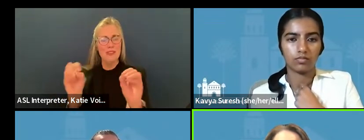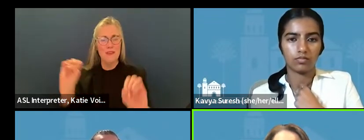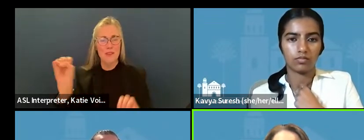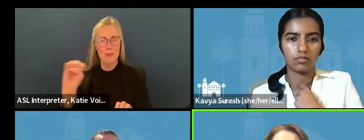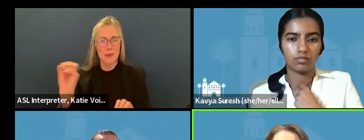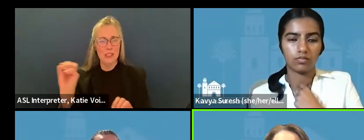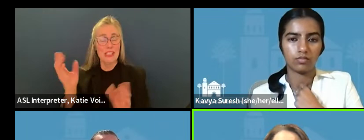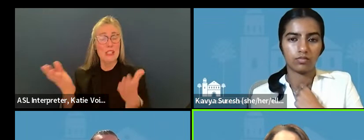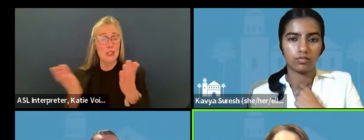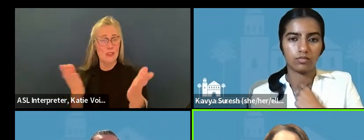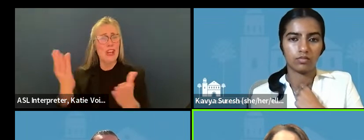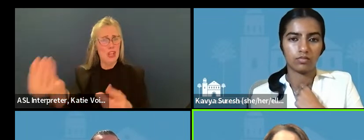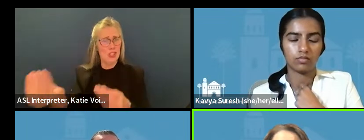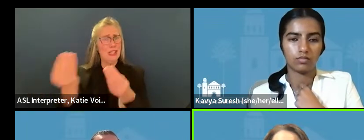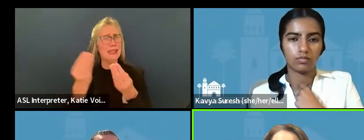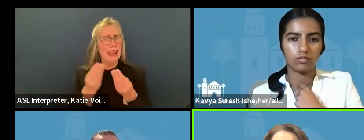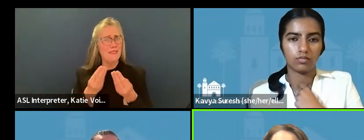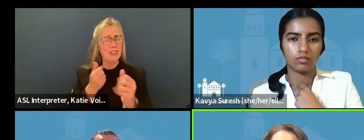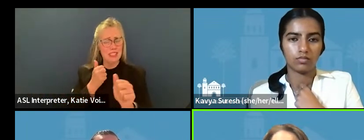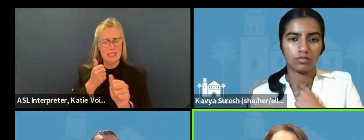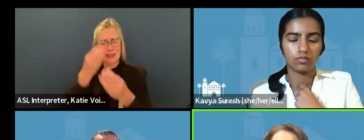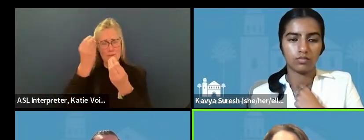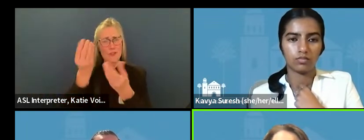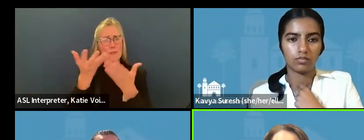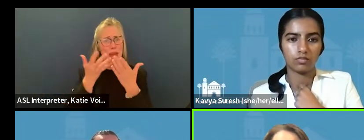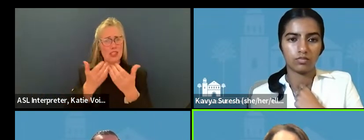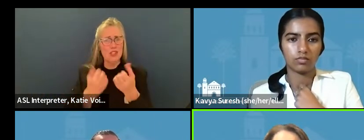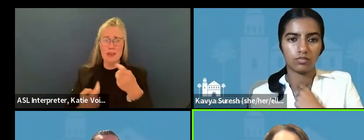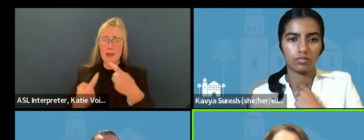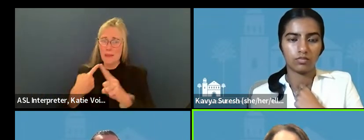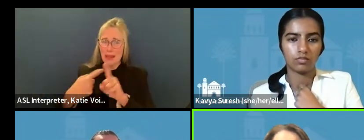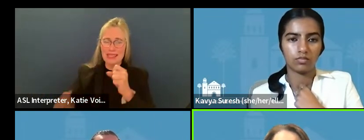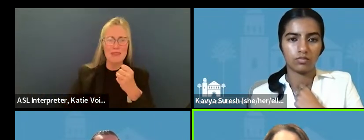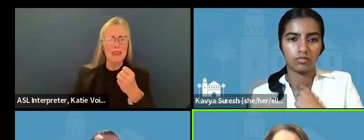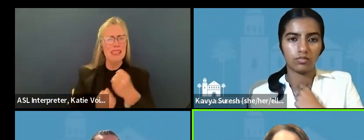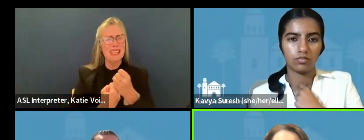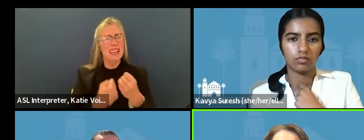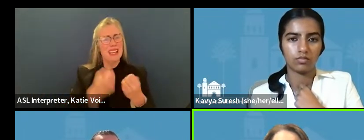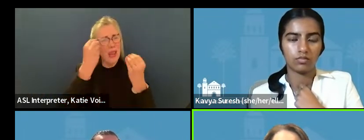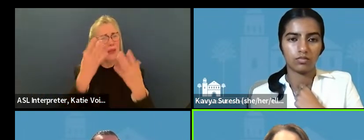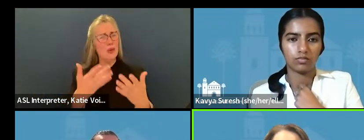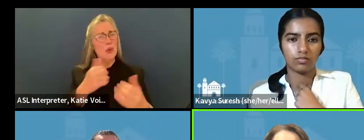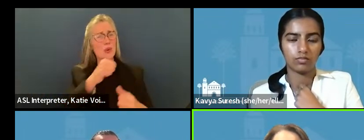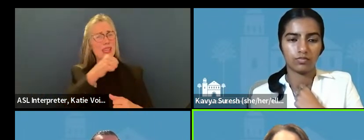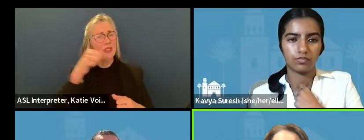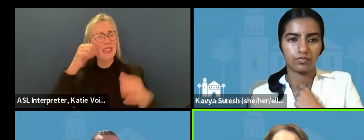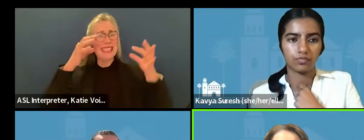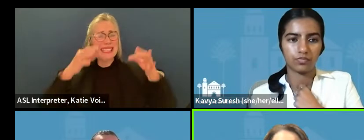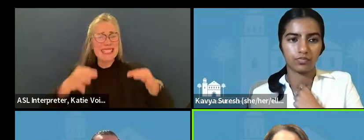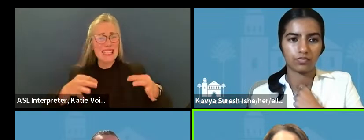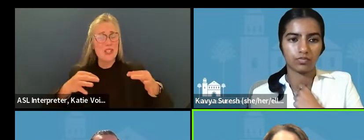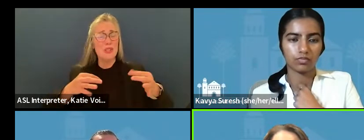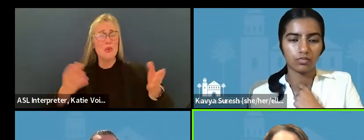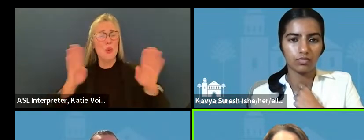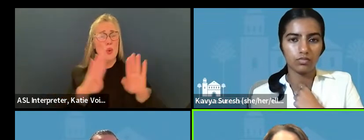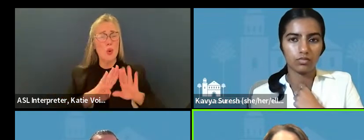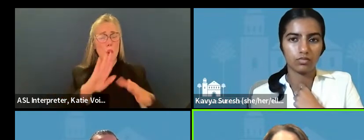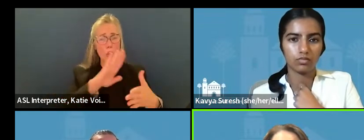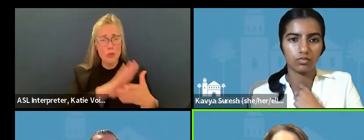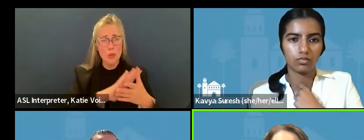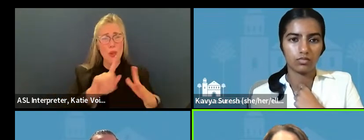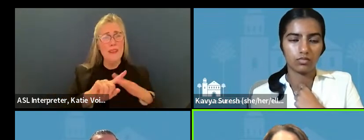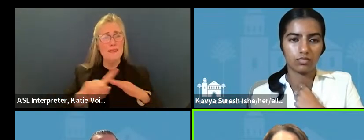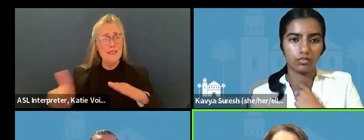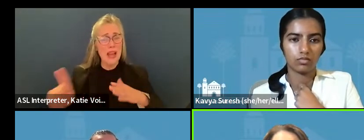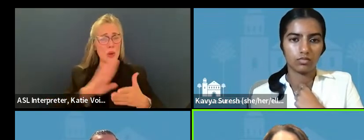I want to let the board know that part of the decision-making yesterday included the listening to and participating on